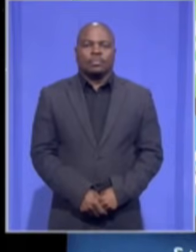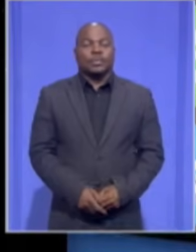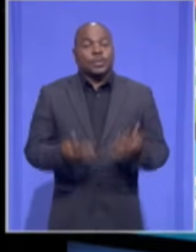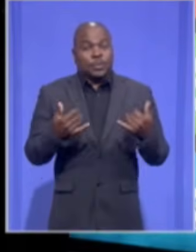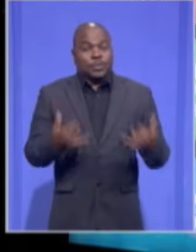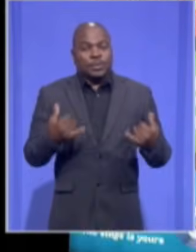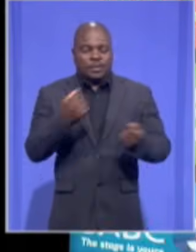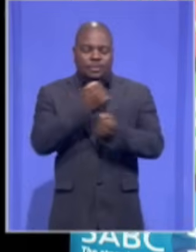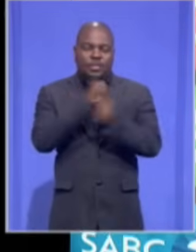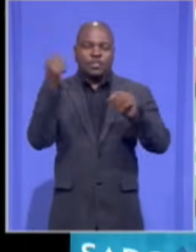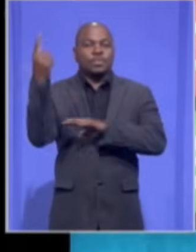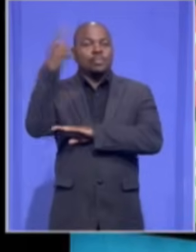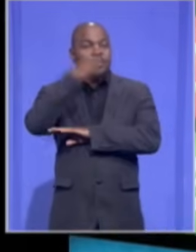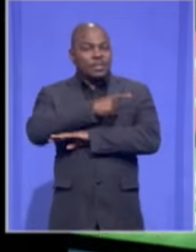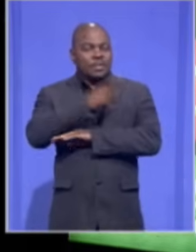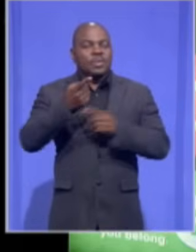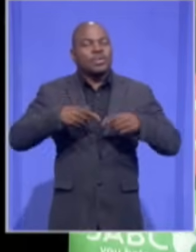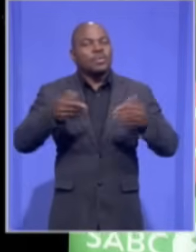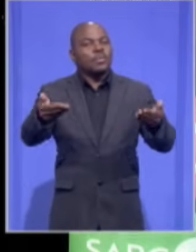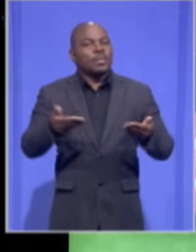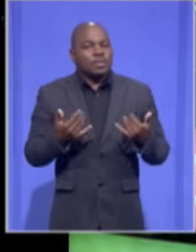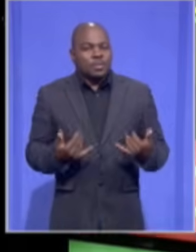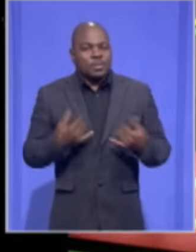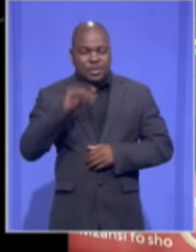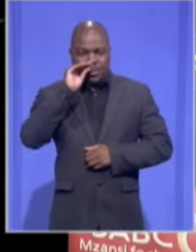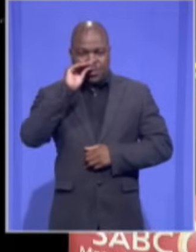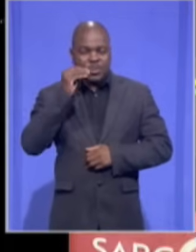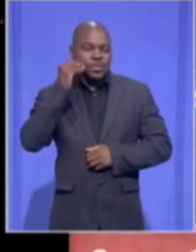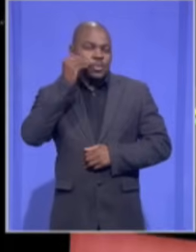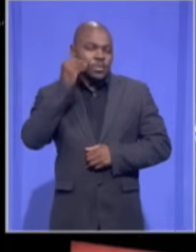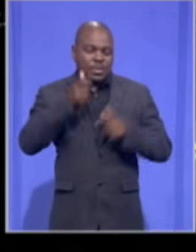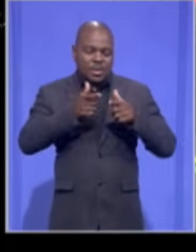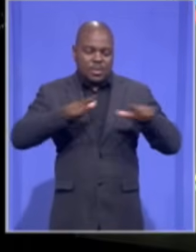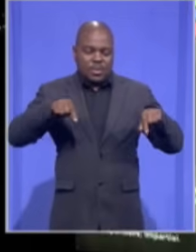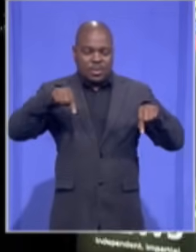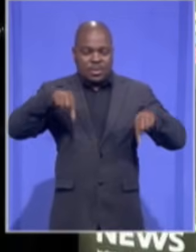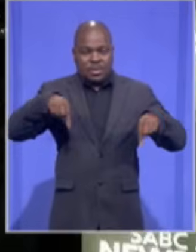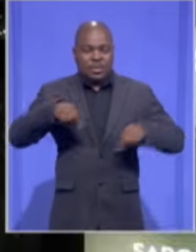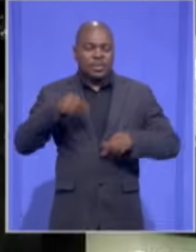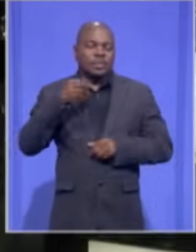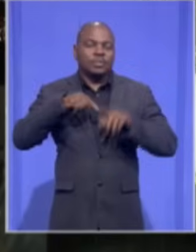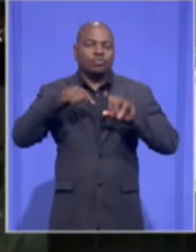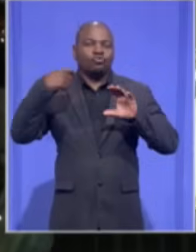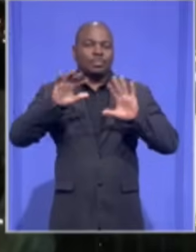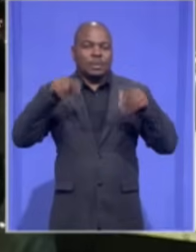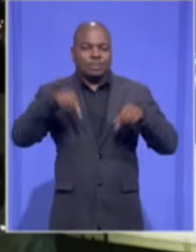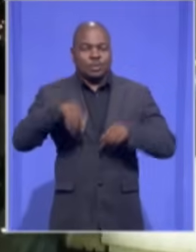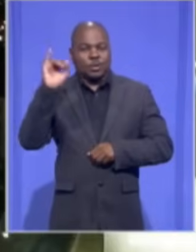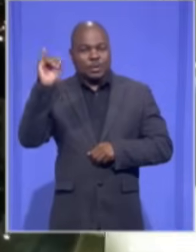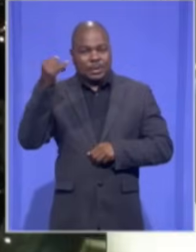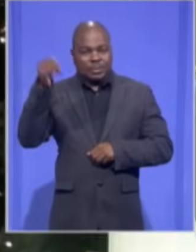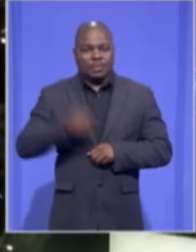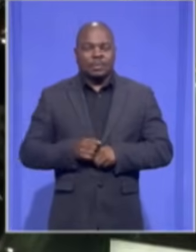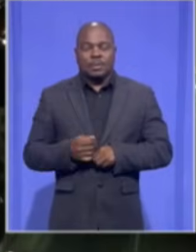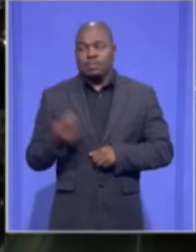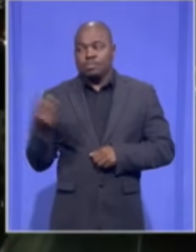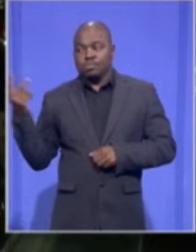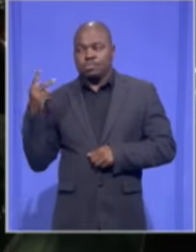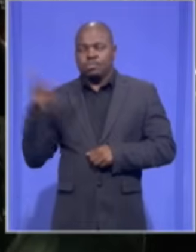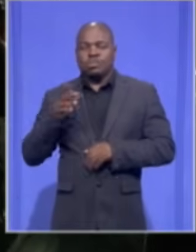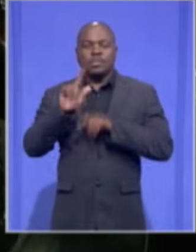Letsatsing lena la tokoloho moiri a amohela ditabeng tsena tsa rona tsa Sesotho re le Studio 10 Auckland Park Johannesburg. Puong ya matsoho ke na